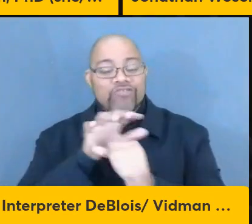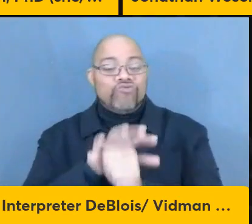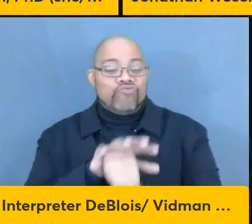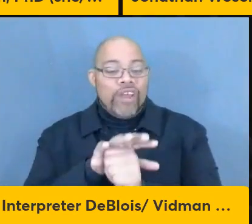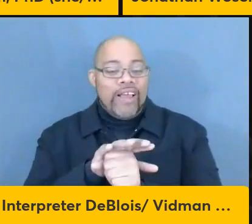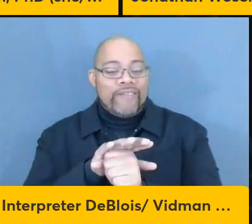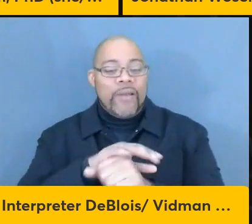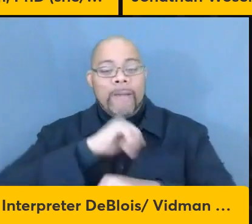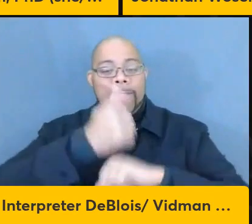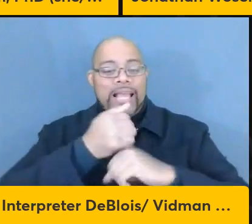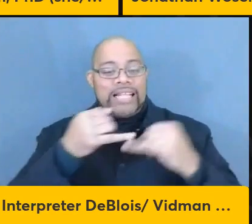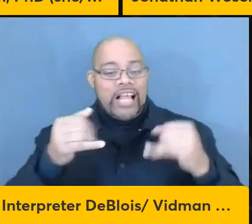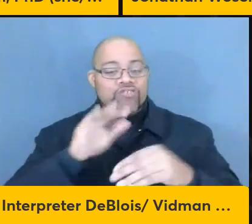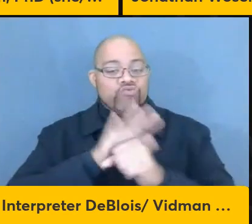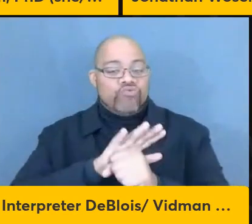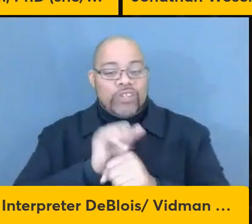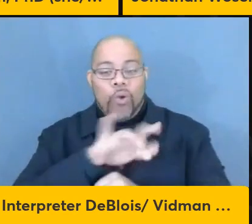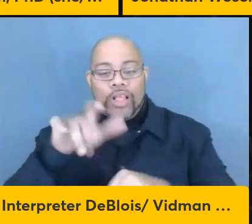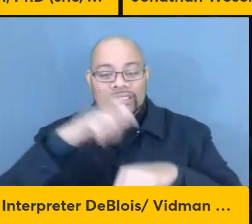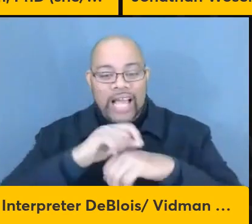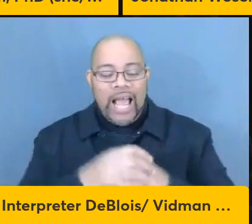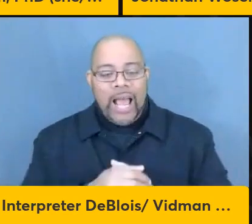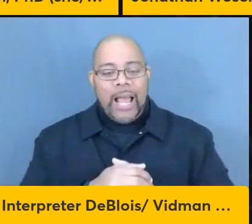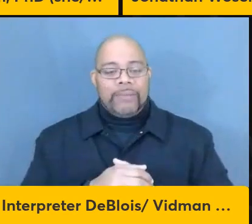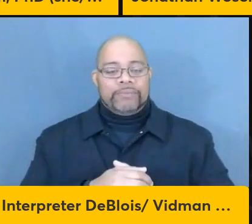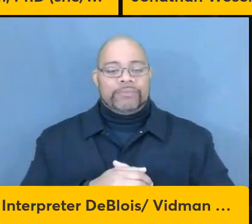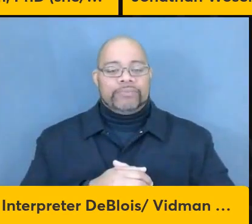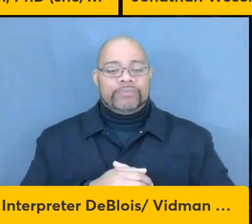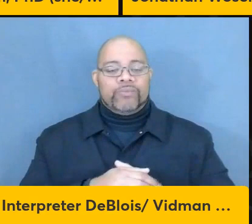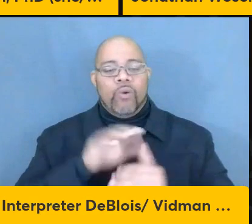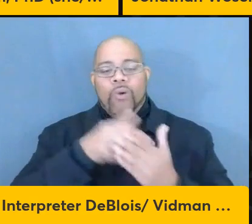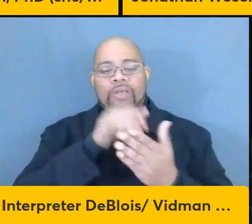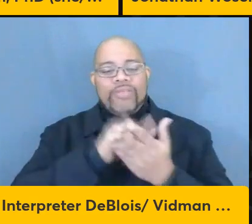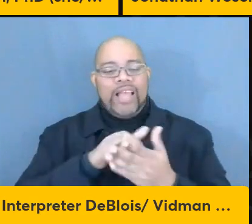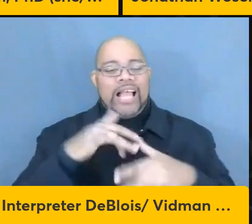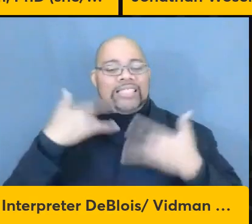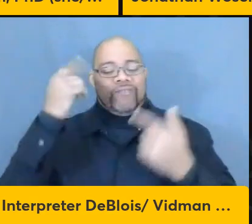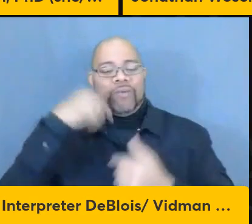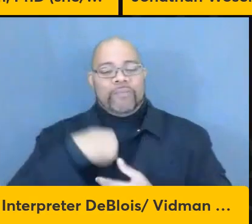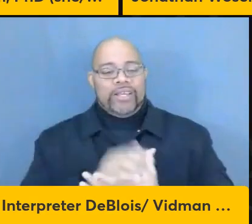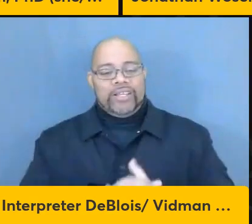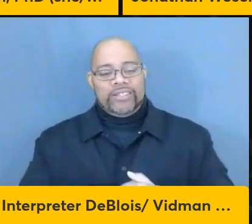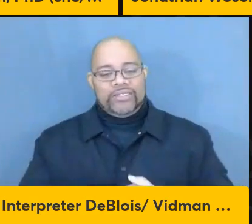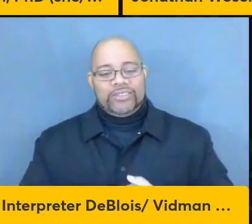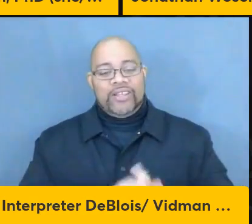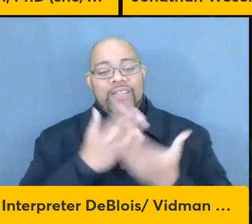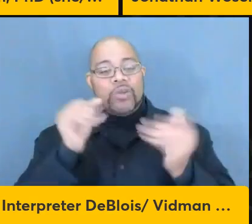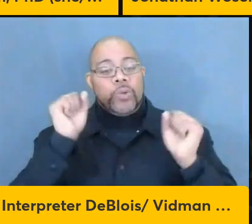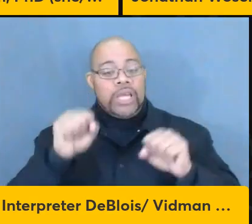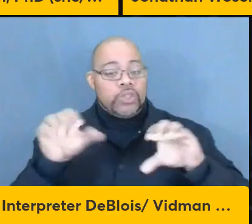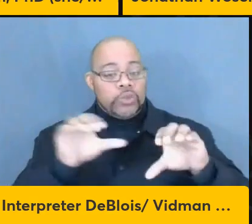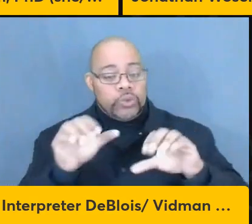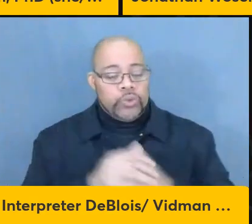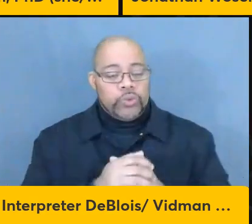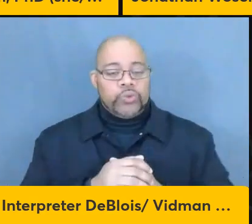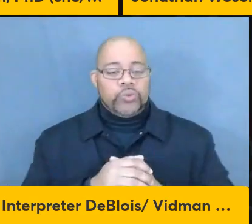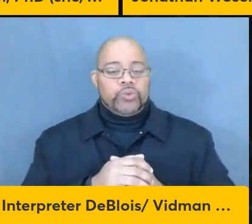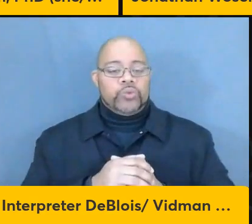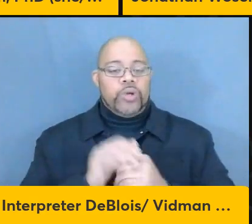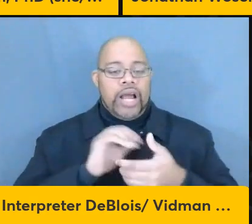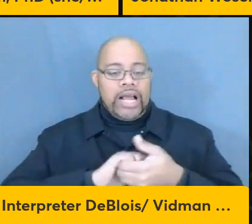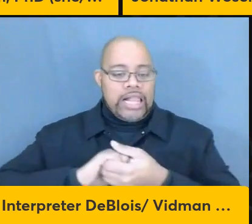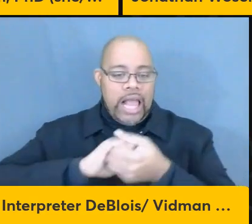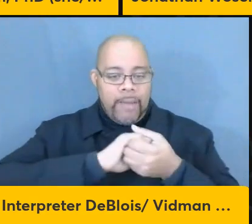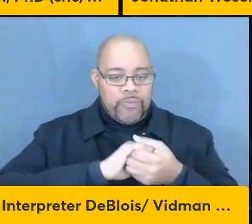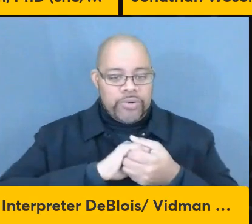baseline stressful all the time life you're having. All that's kind of exciting for me. And the things you can do with when you kind of collaborate